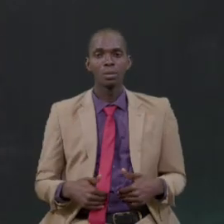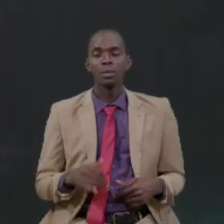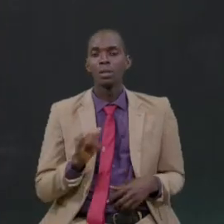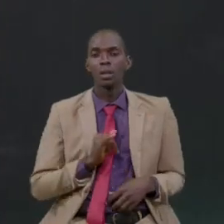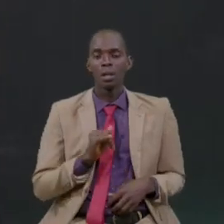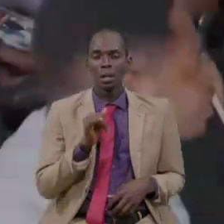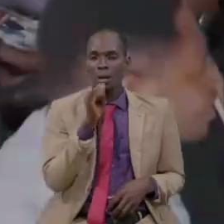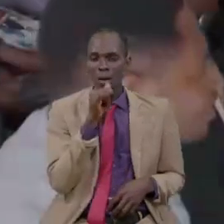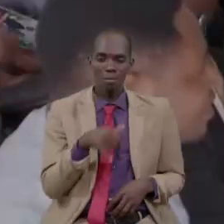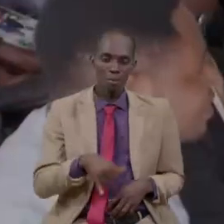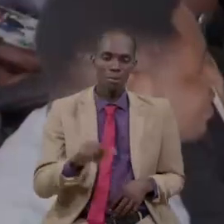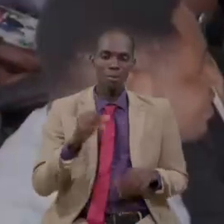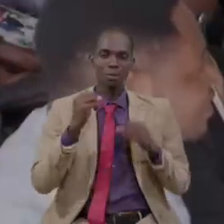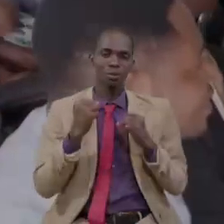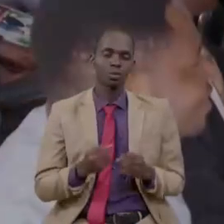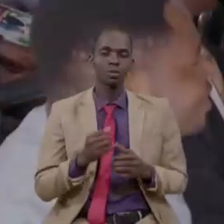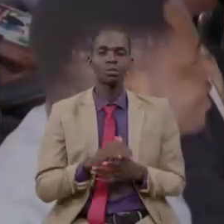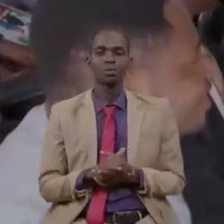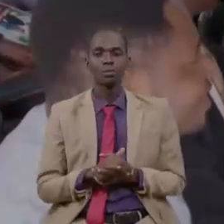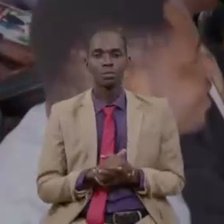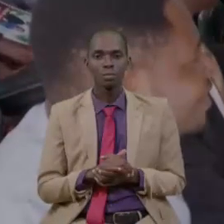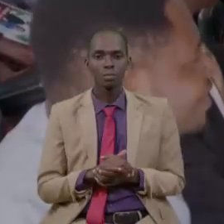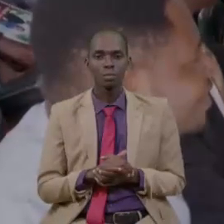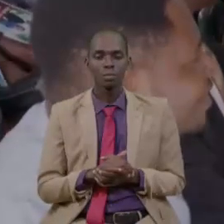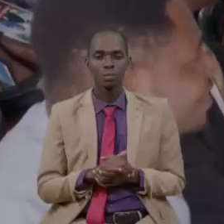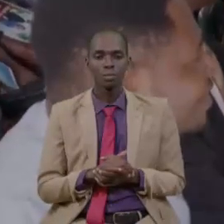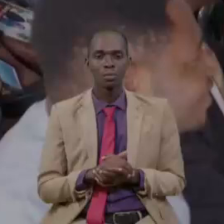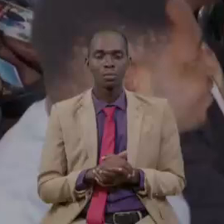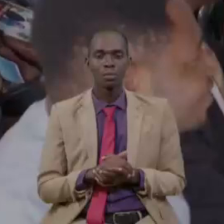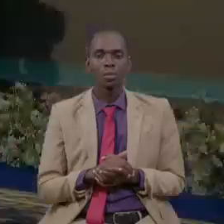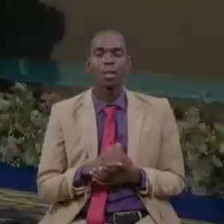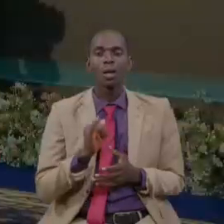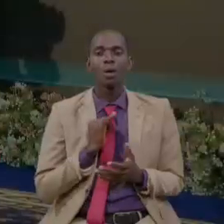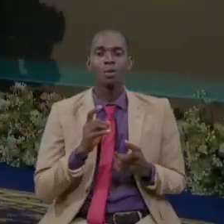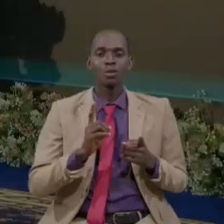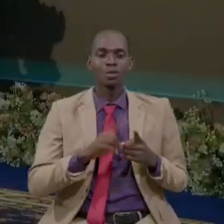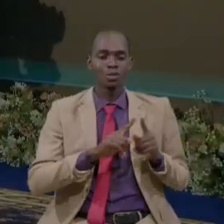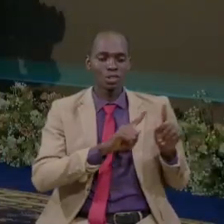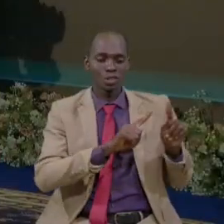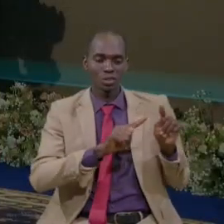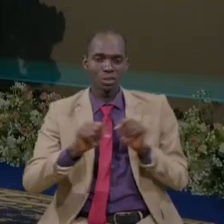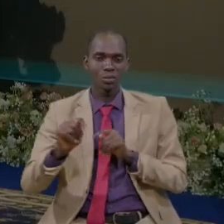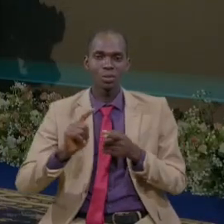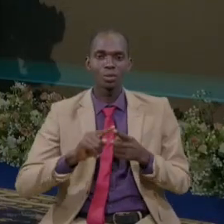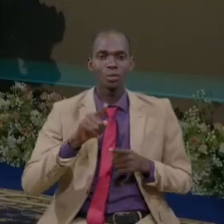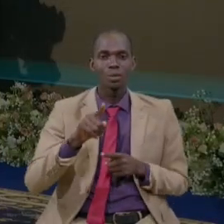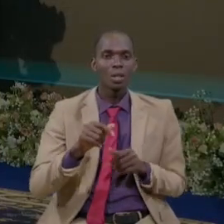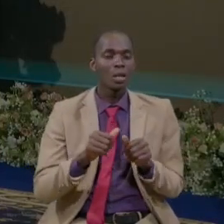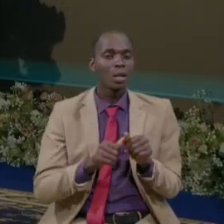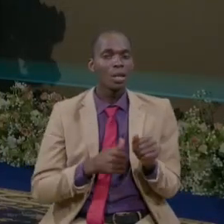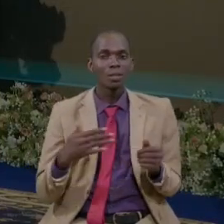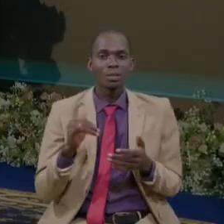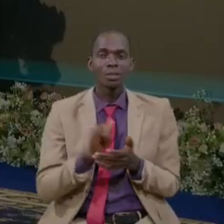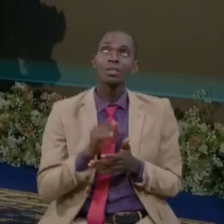strong. Yeah. I just want to pass to you everything God has done in